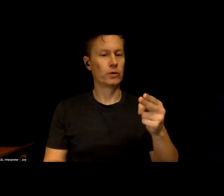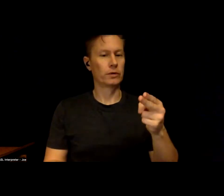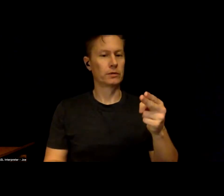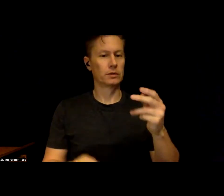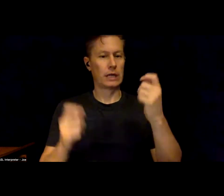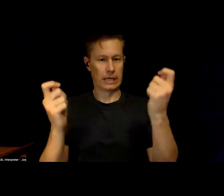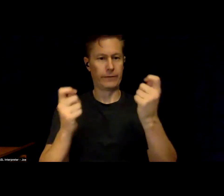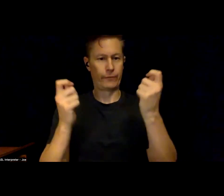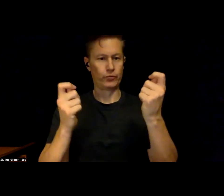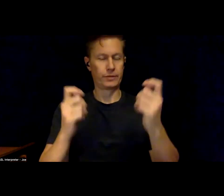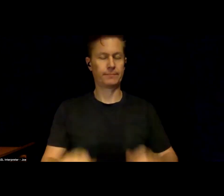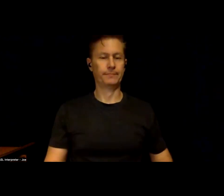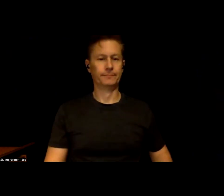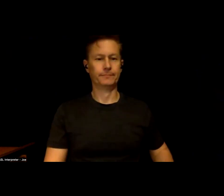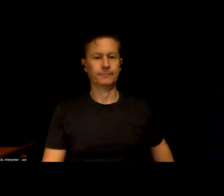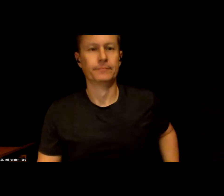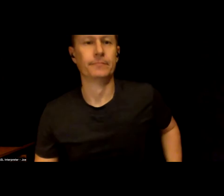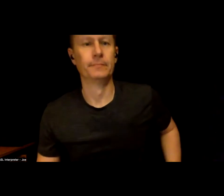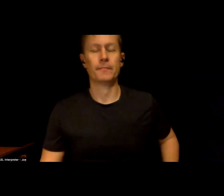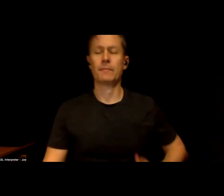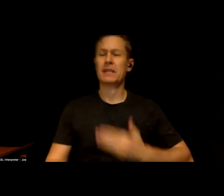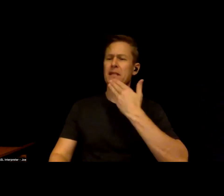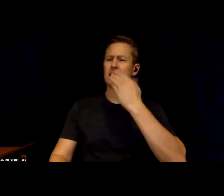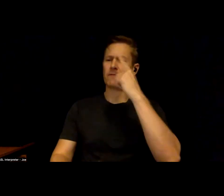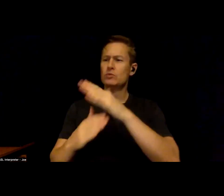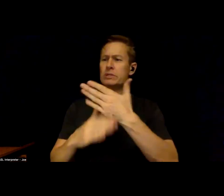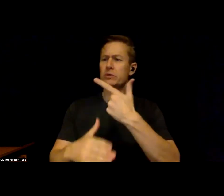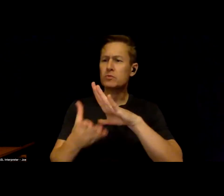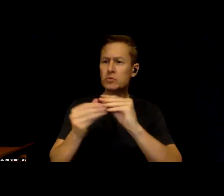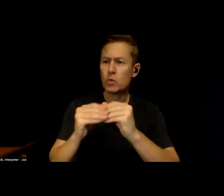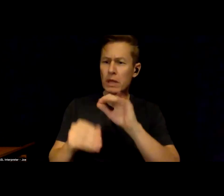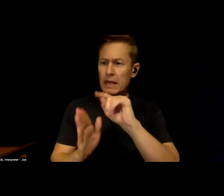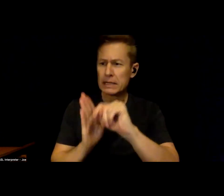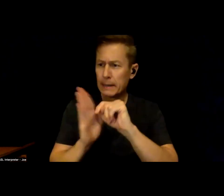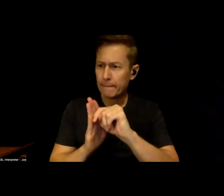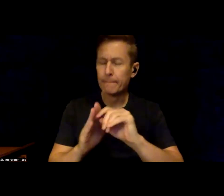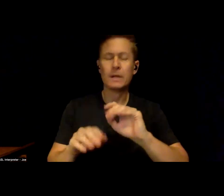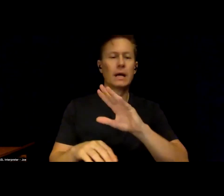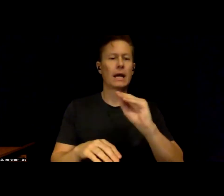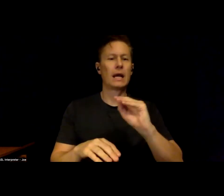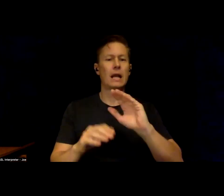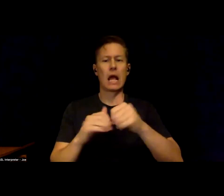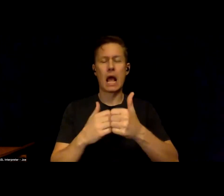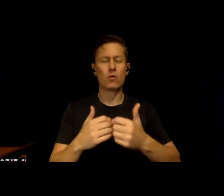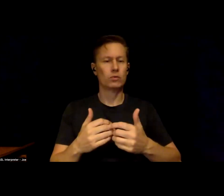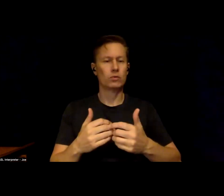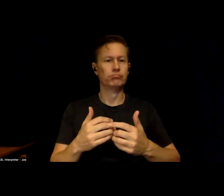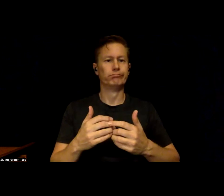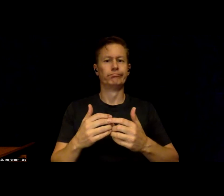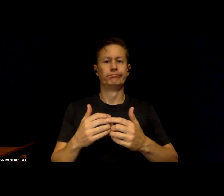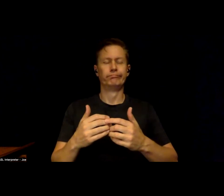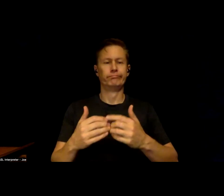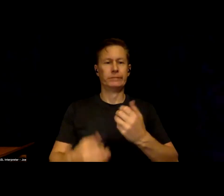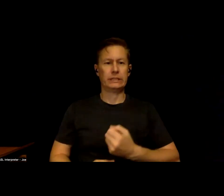Gino, thank you very much for not only sharing your story at the time, but how it inspired the preparedness actions you've taken